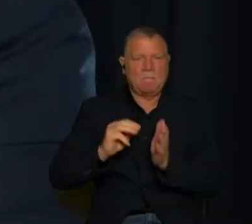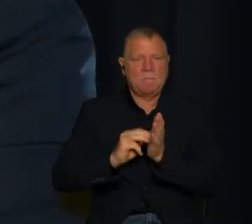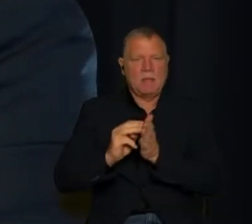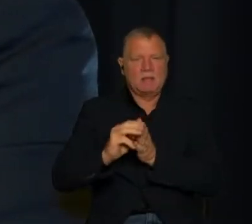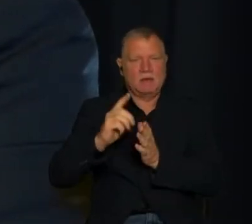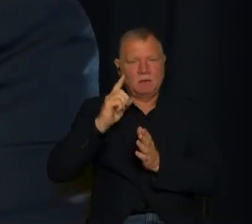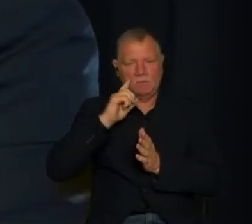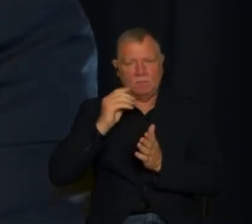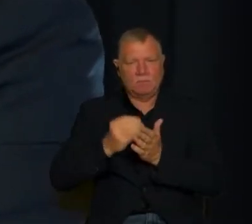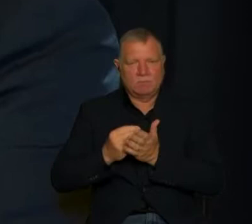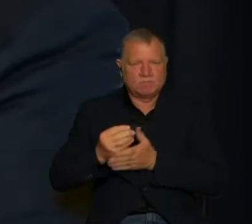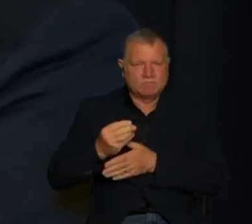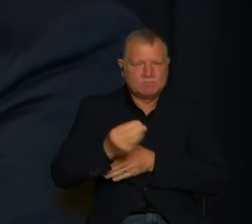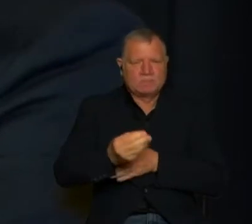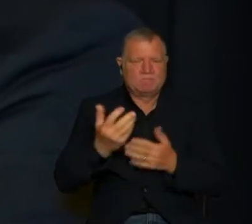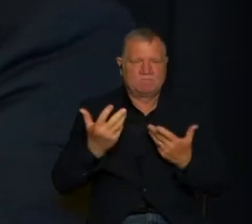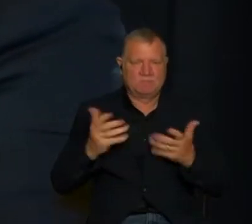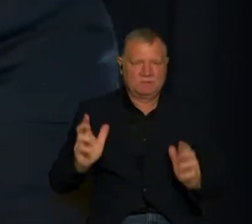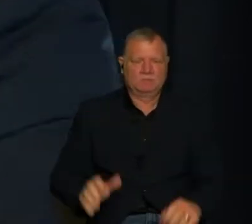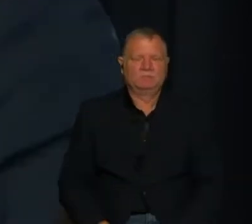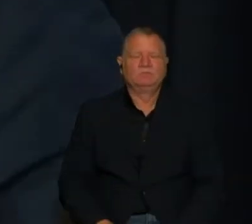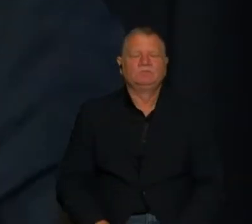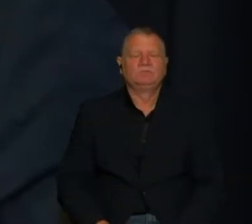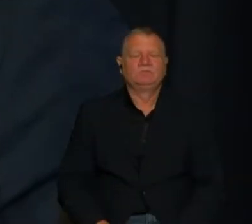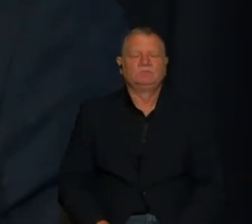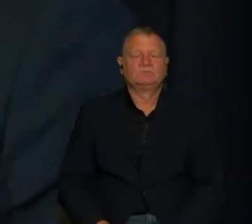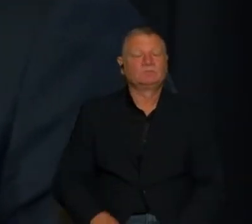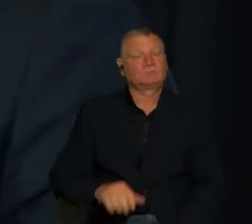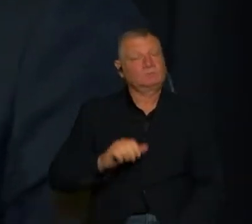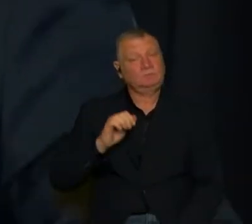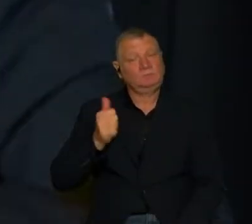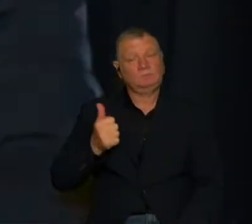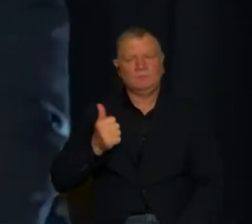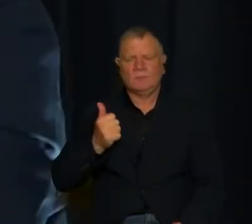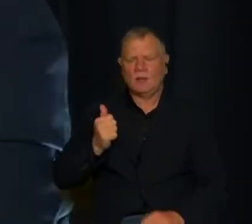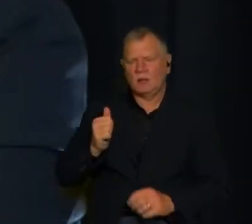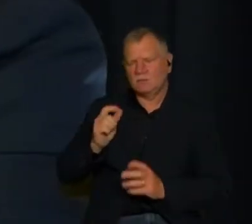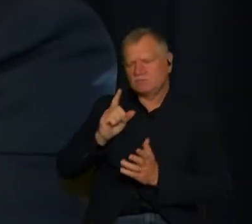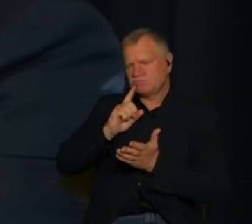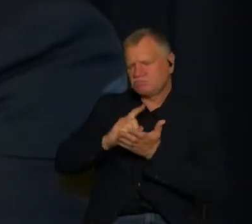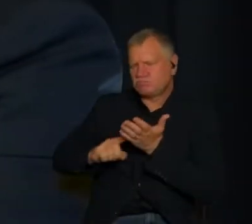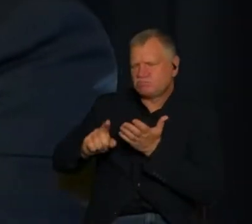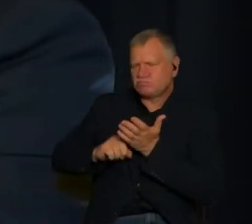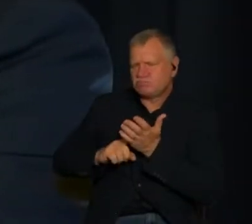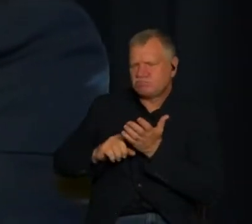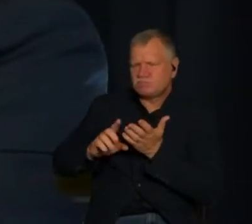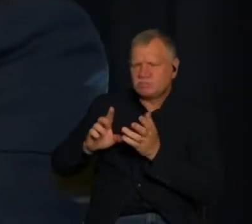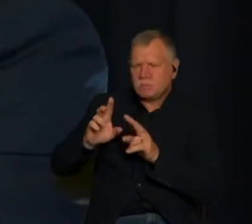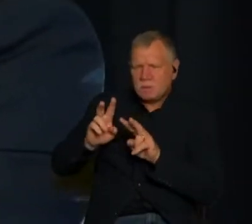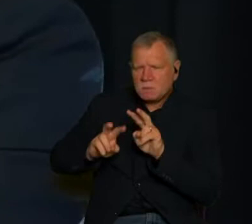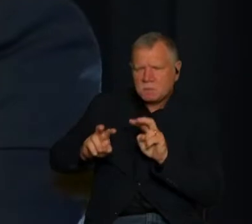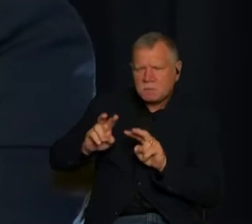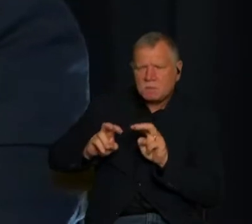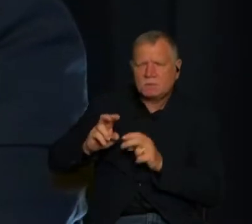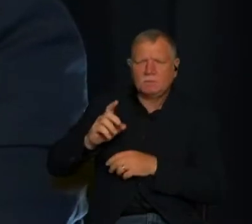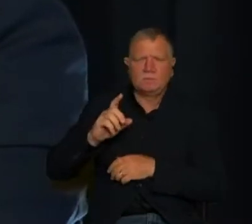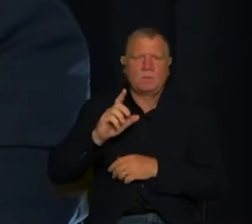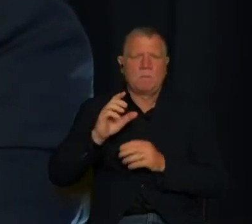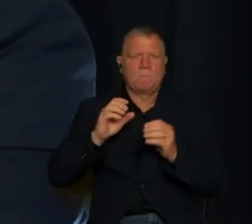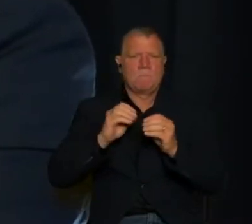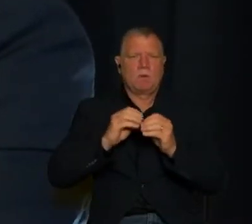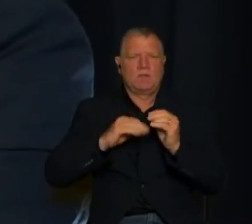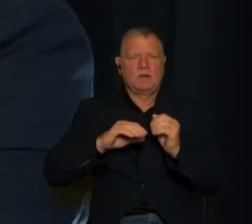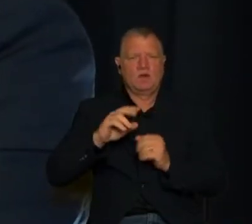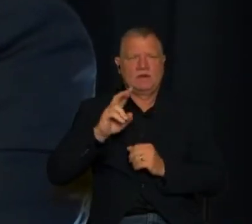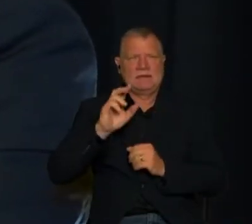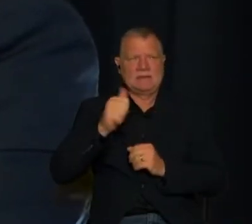aid. On the other hand, preliminary estimates point to up to $10 billion in damages